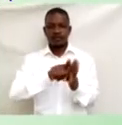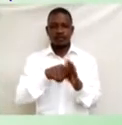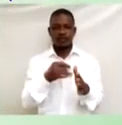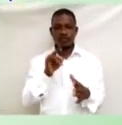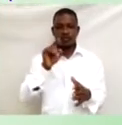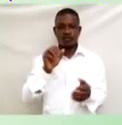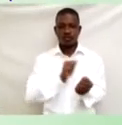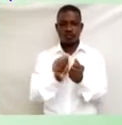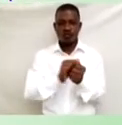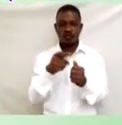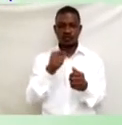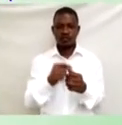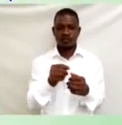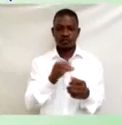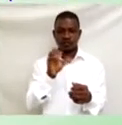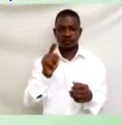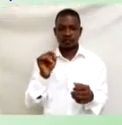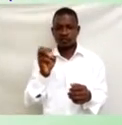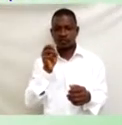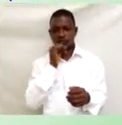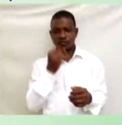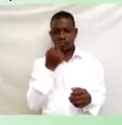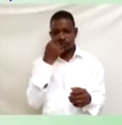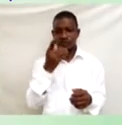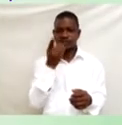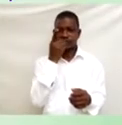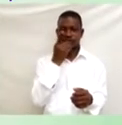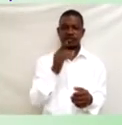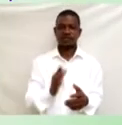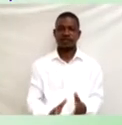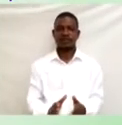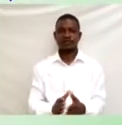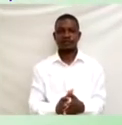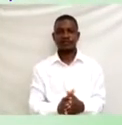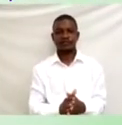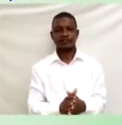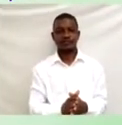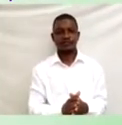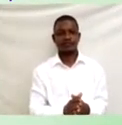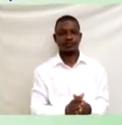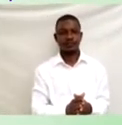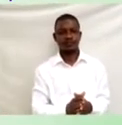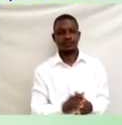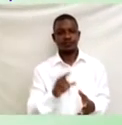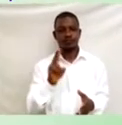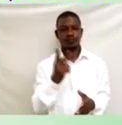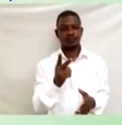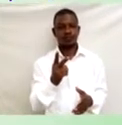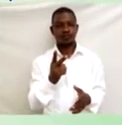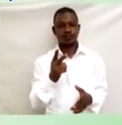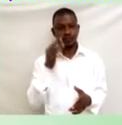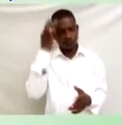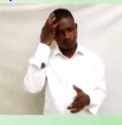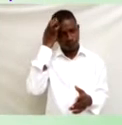Example, at 5 o'clock, wash the tomatoes for dinner.